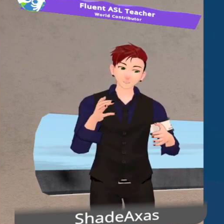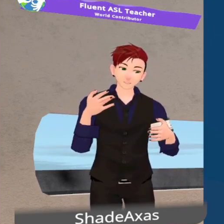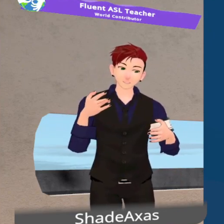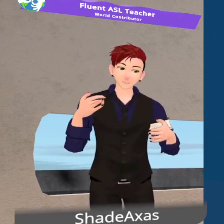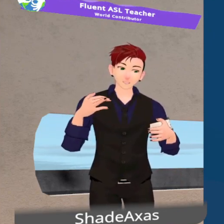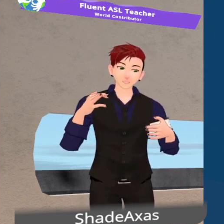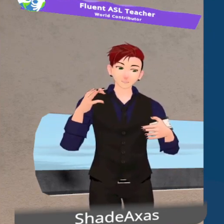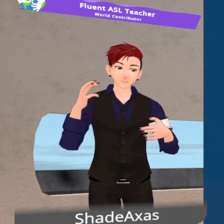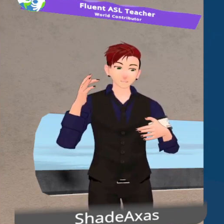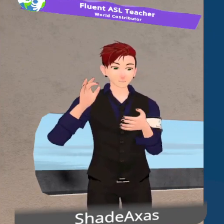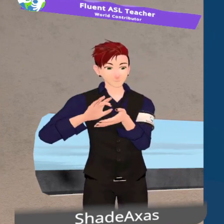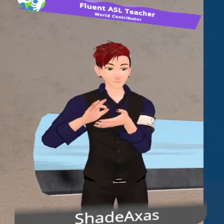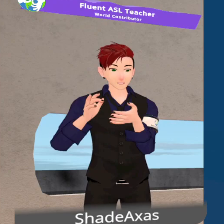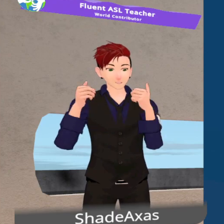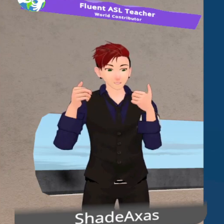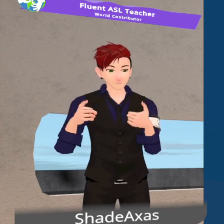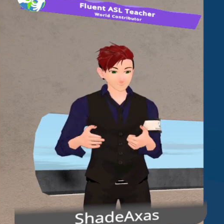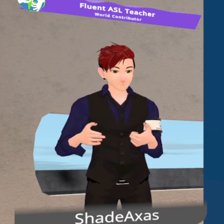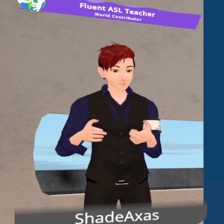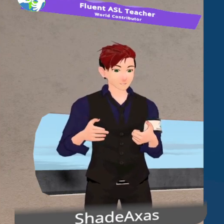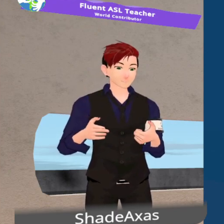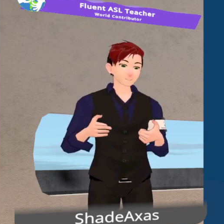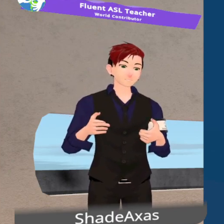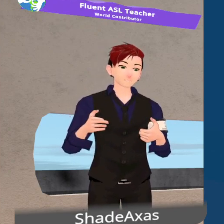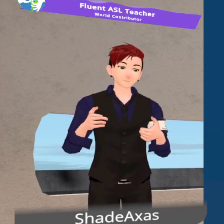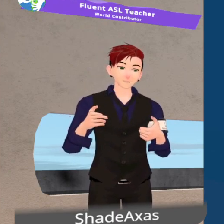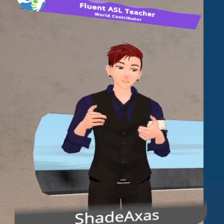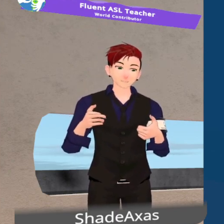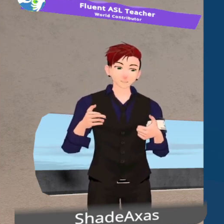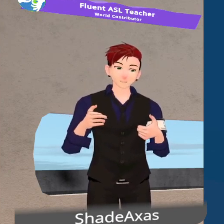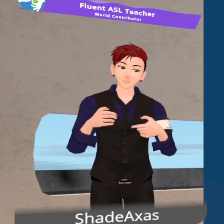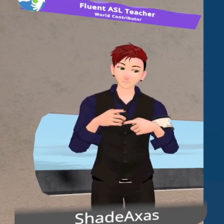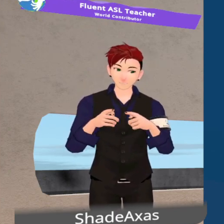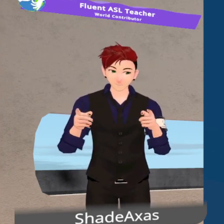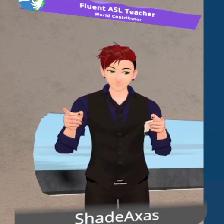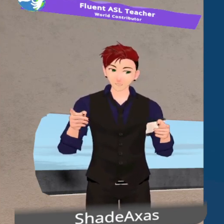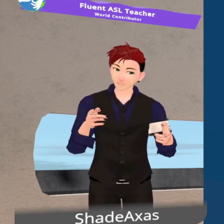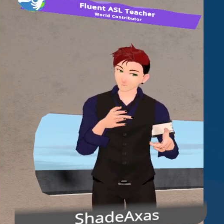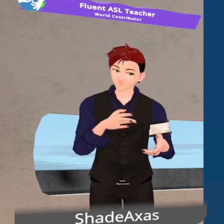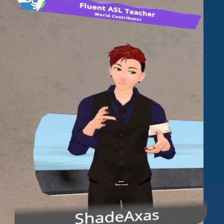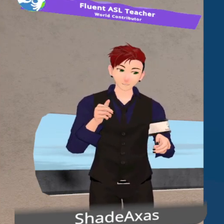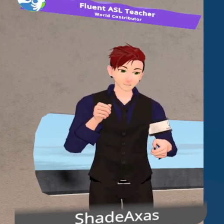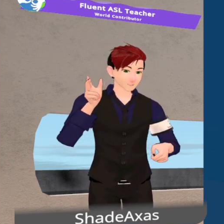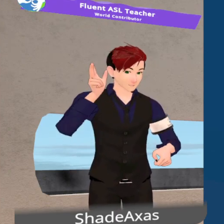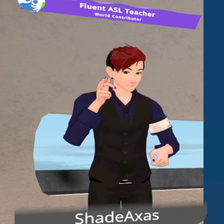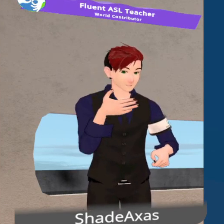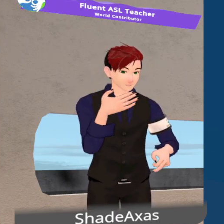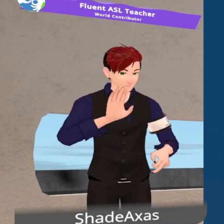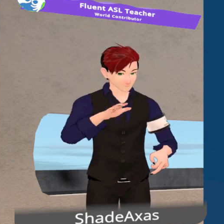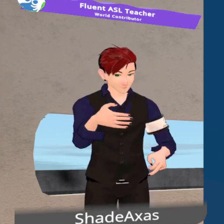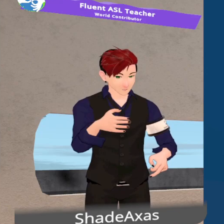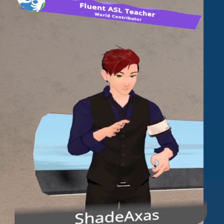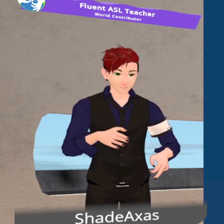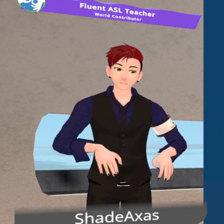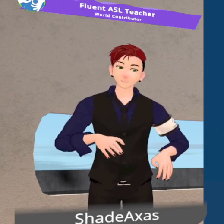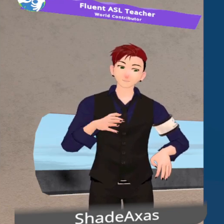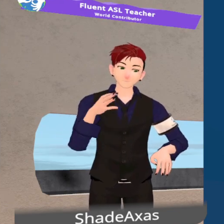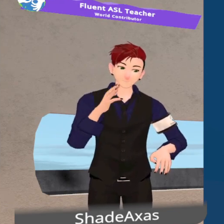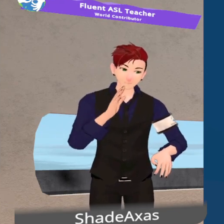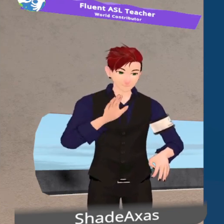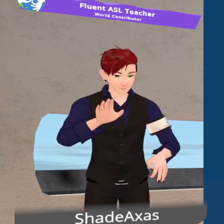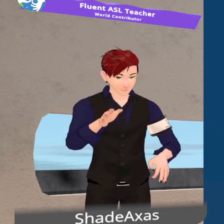the ones who typically have a medical diagnosis of hearing loss, but tend to be able to hear